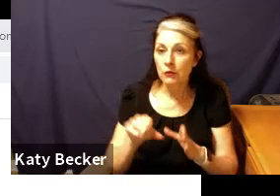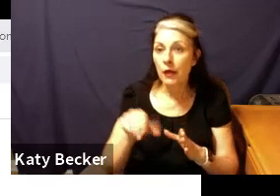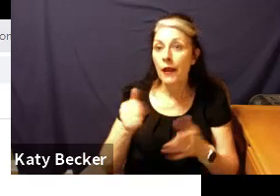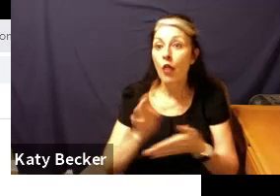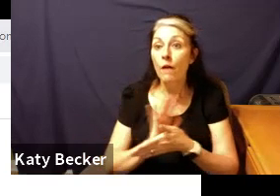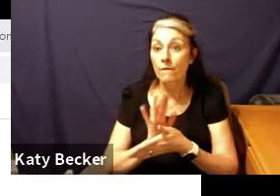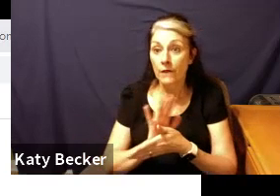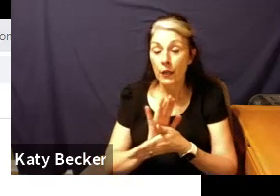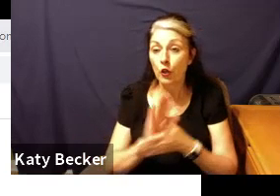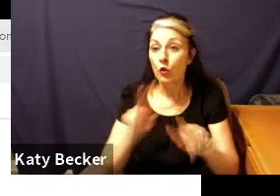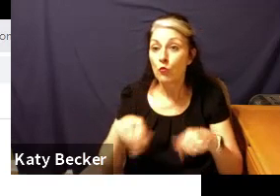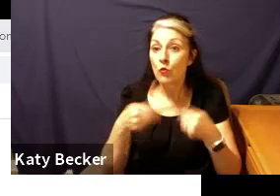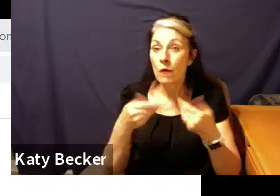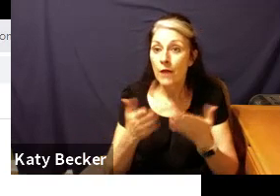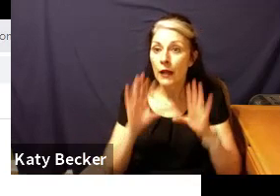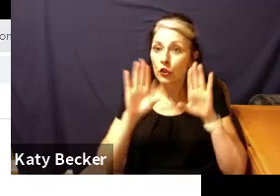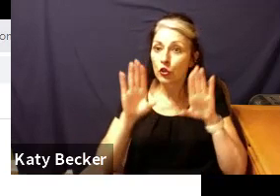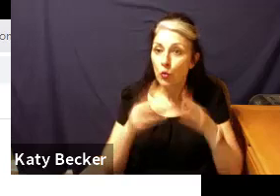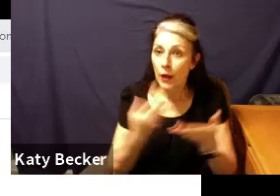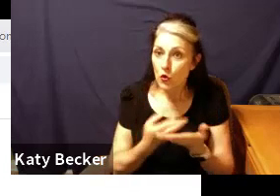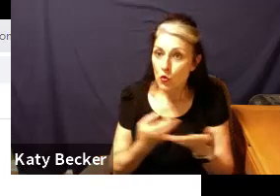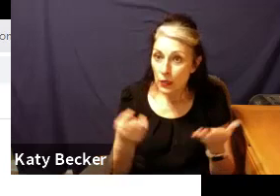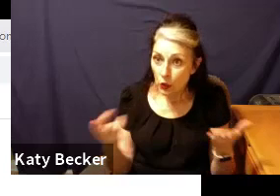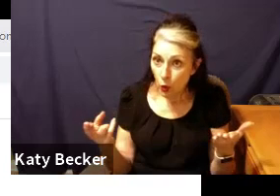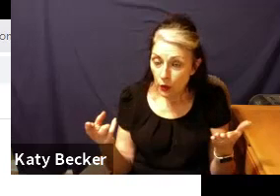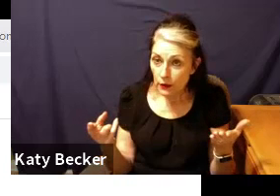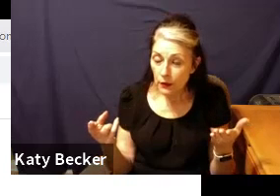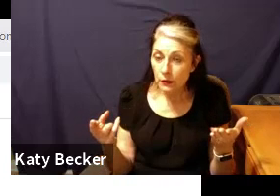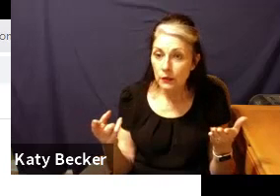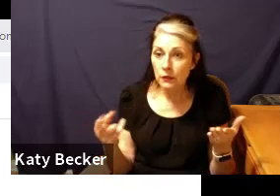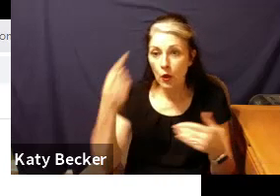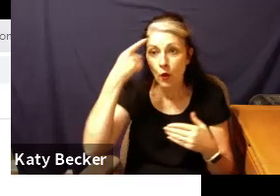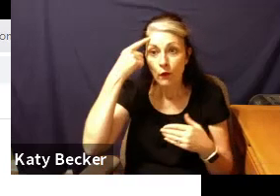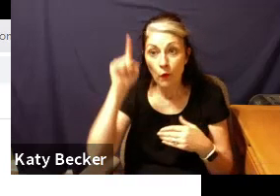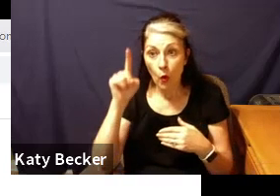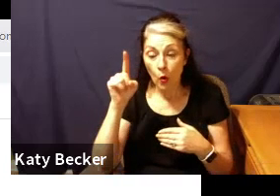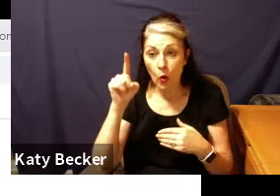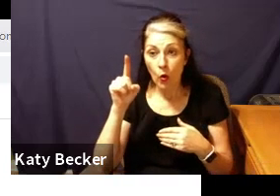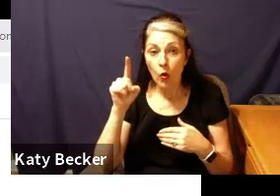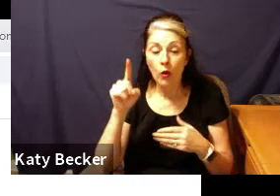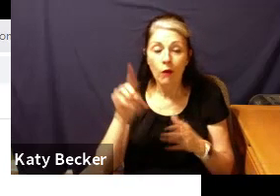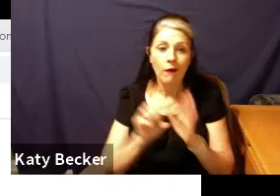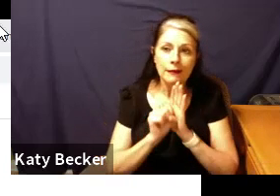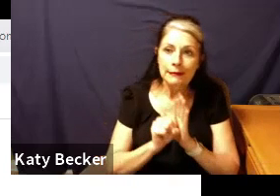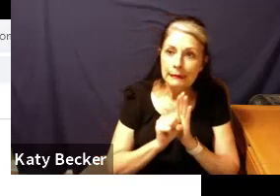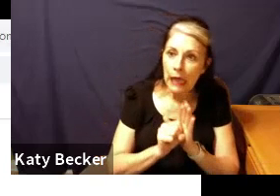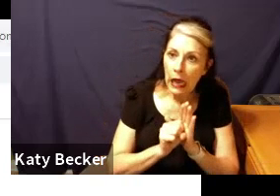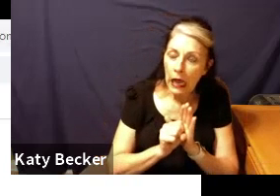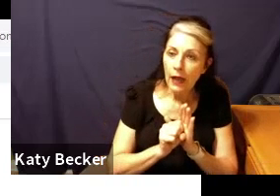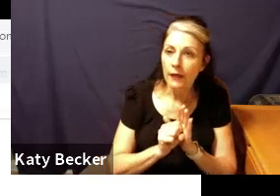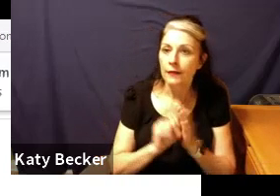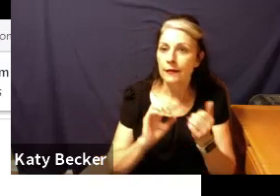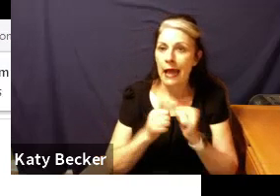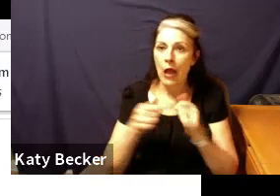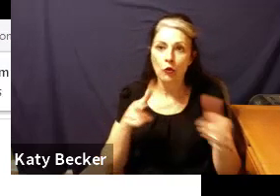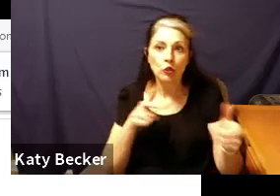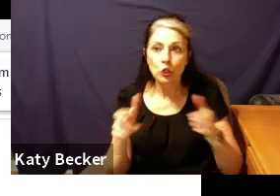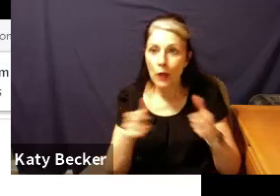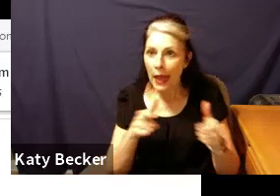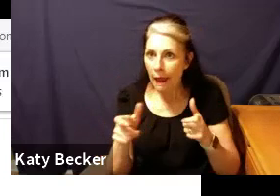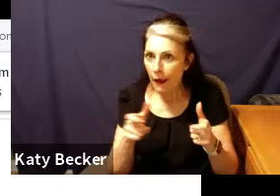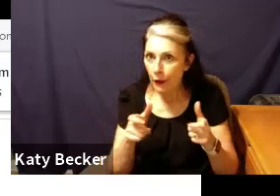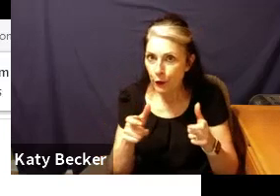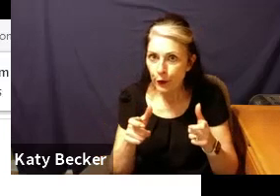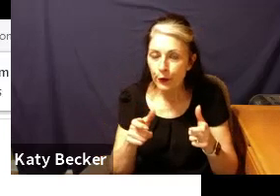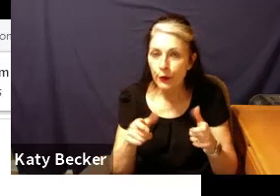video that provides some great resources for, signs of it, ways to handle it. And so